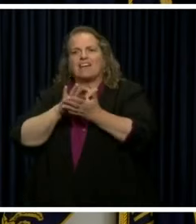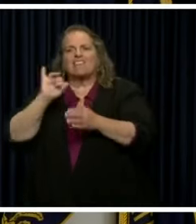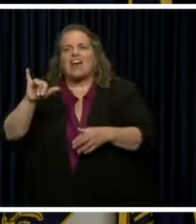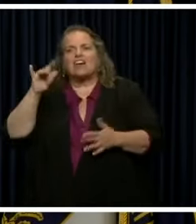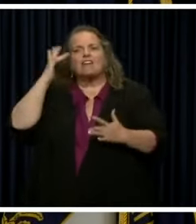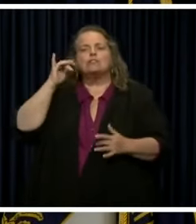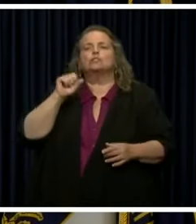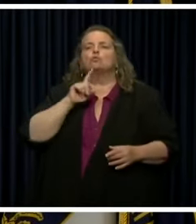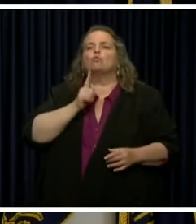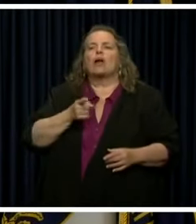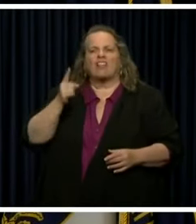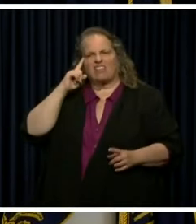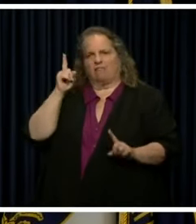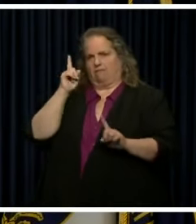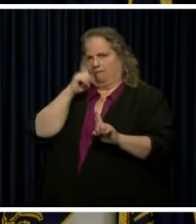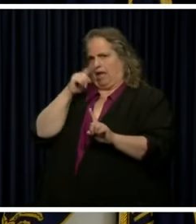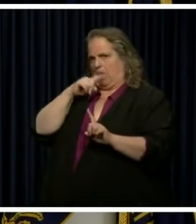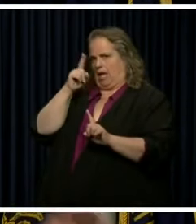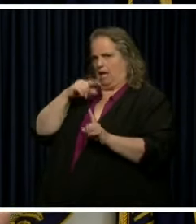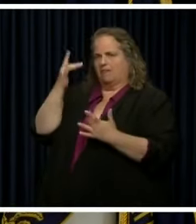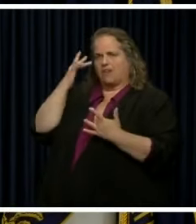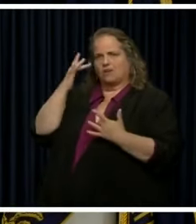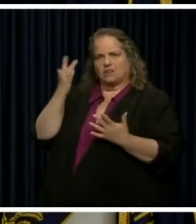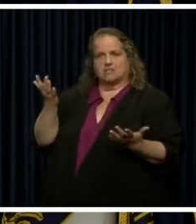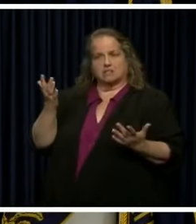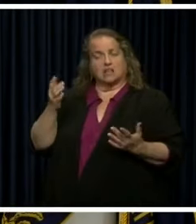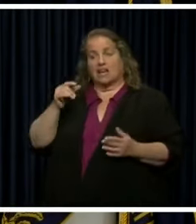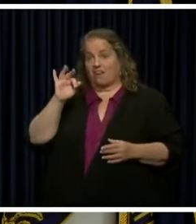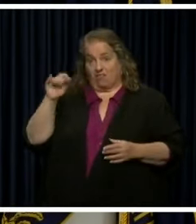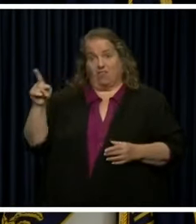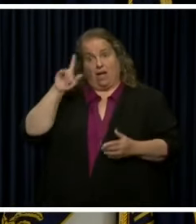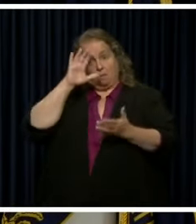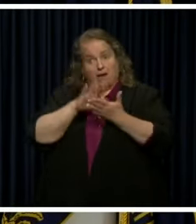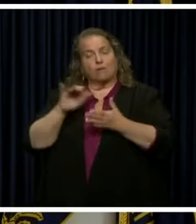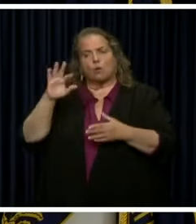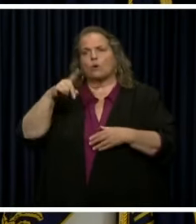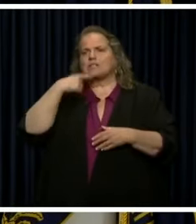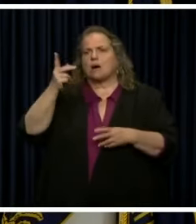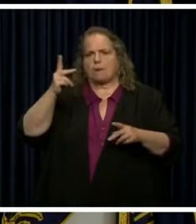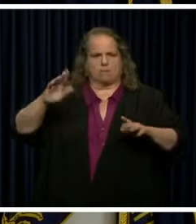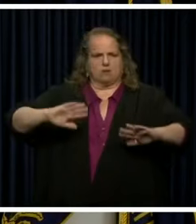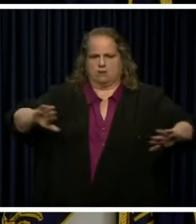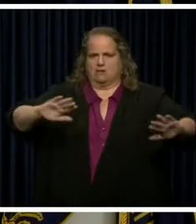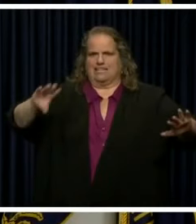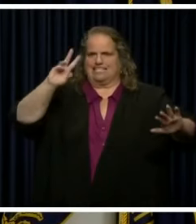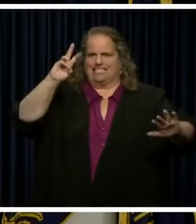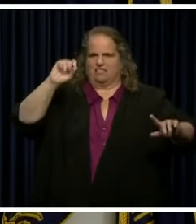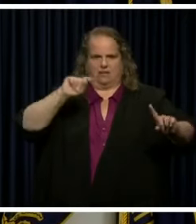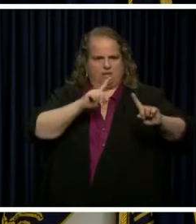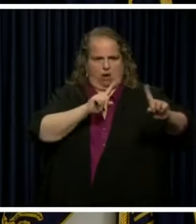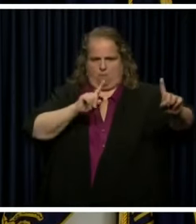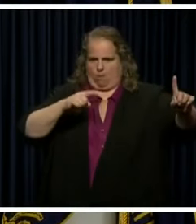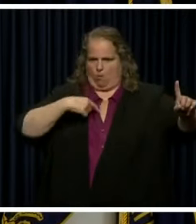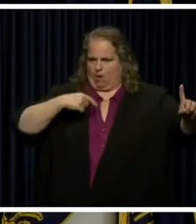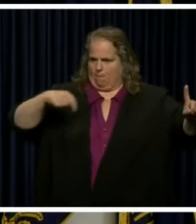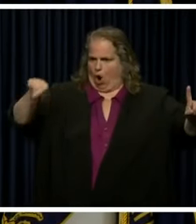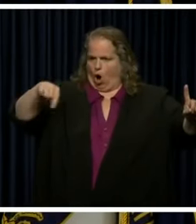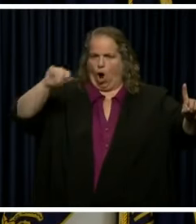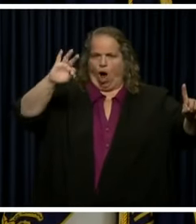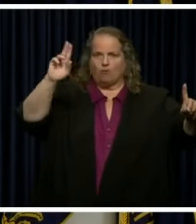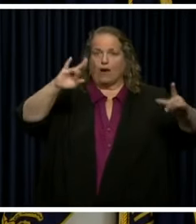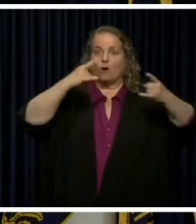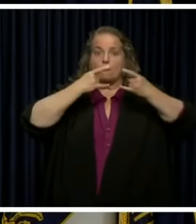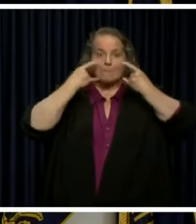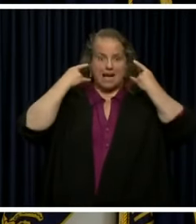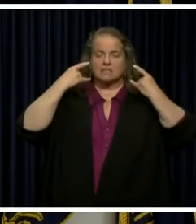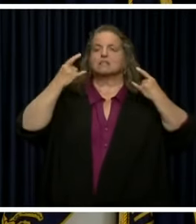they'd say, everybody stand 6 feet apart, going back. We're going to mark off different places for people to stand. Everybody wear your